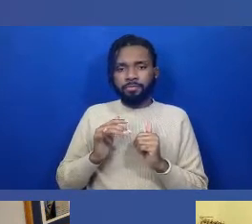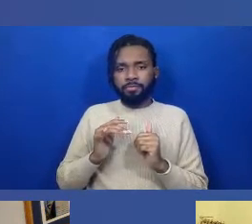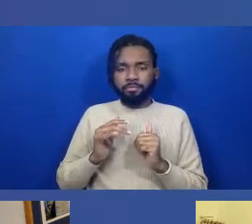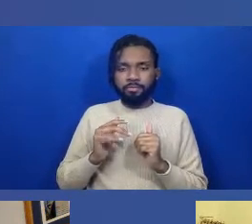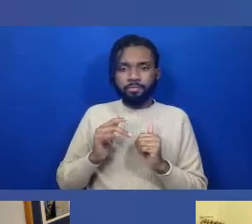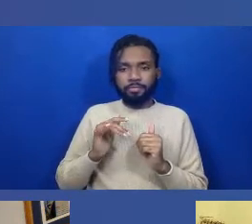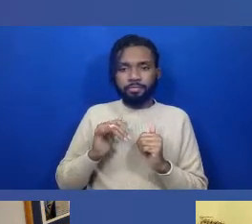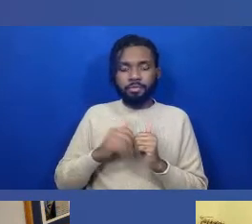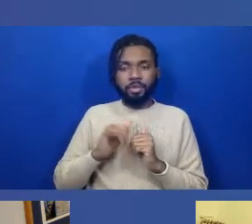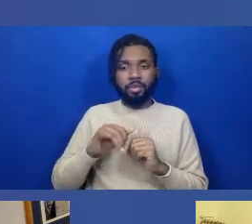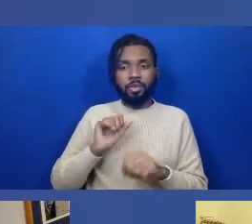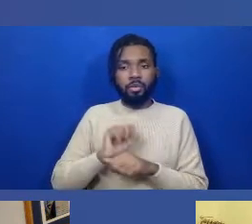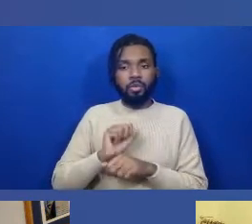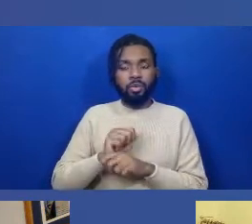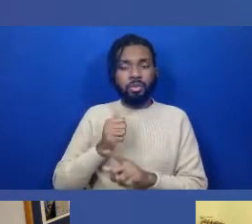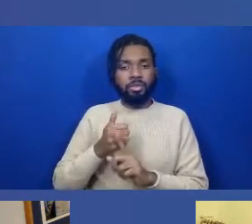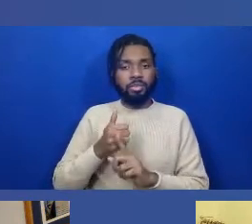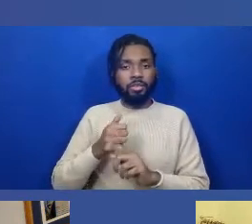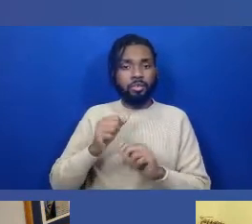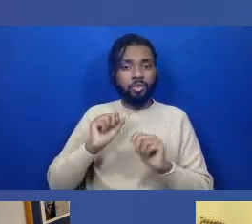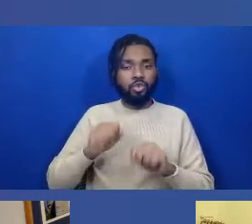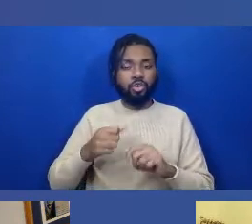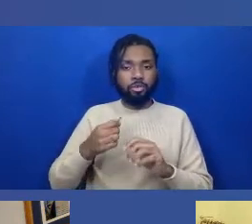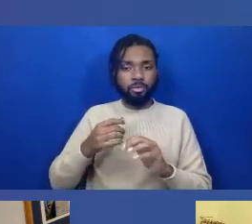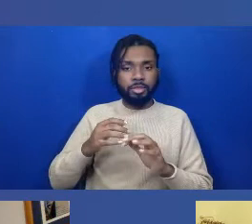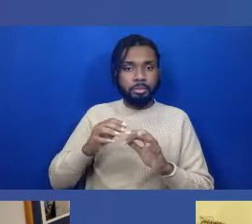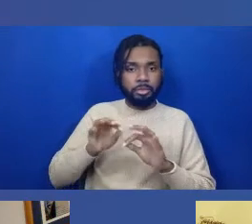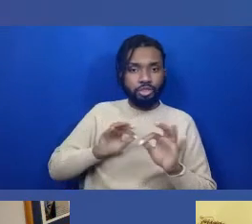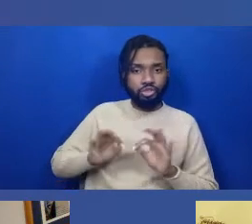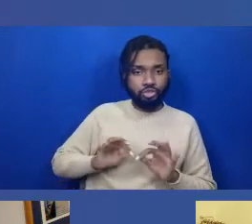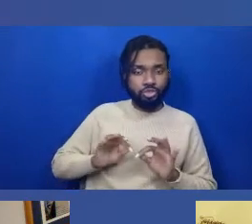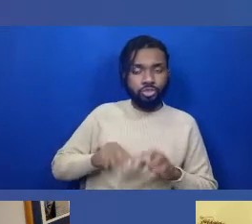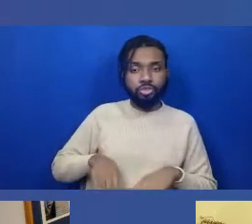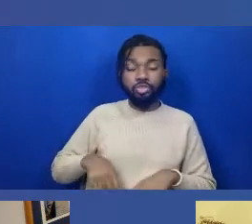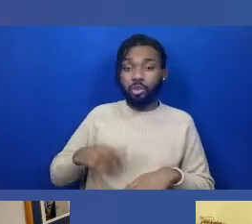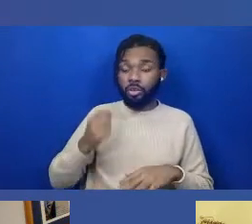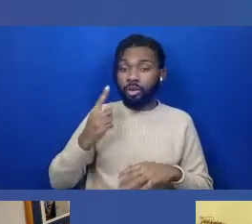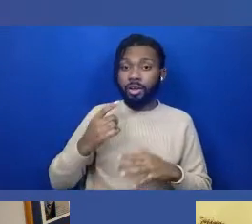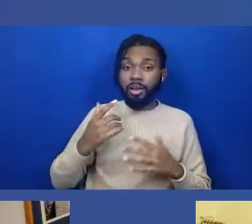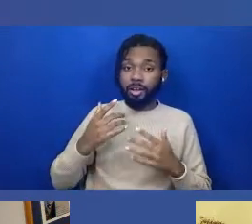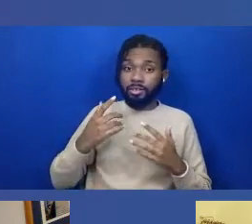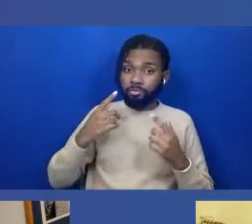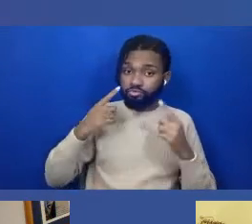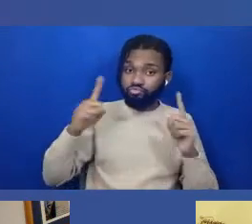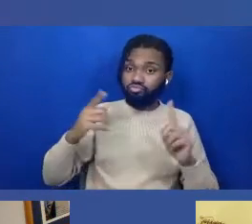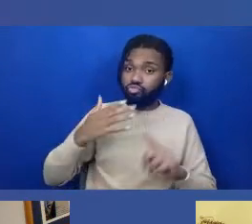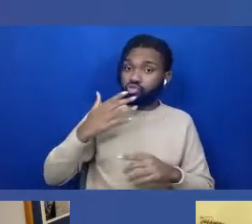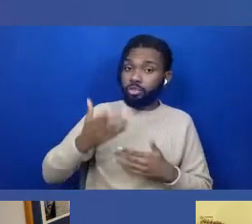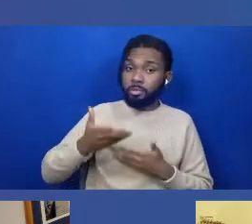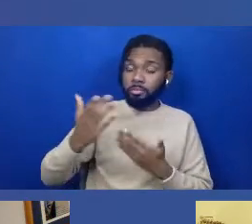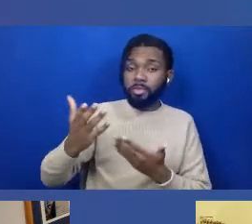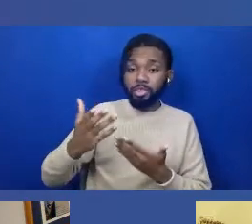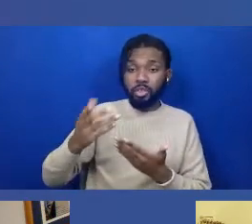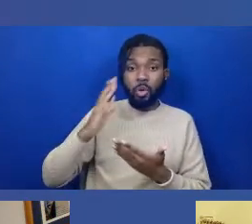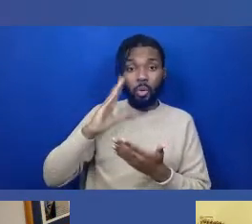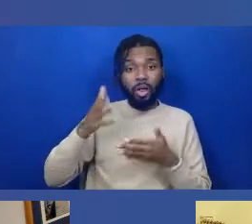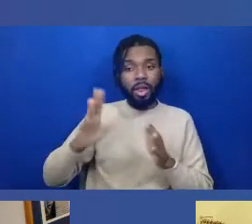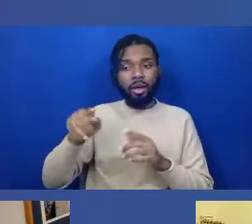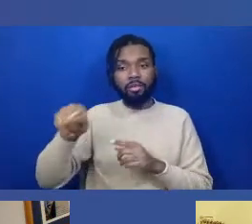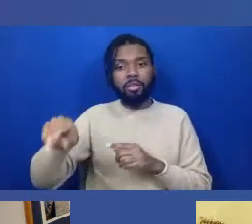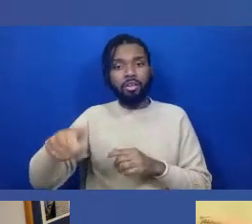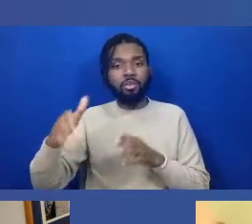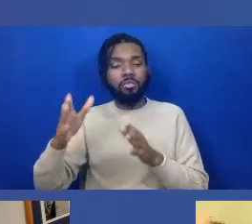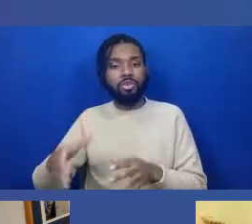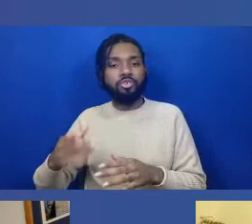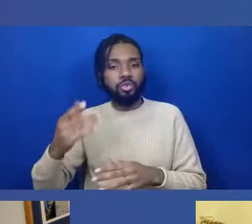able to be positioned. So a successful pitch ultimately is going to give a partner immediately an understanding of how that work is